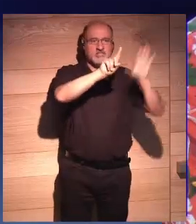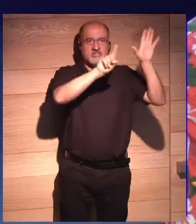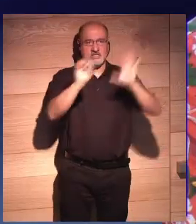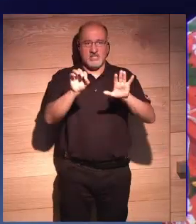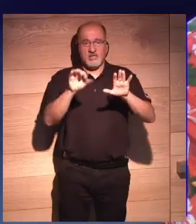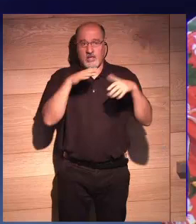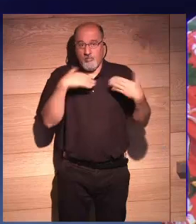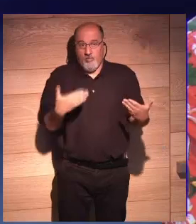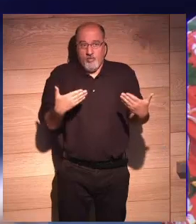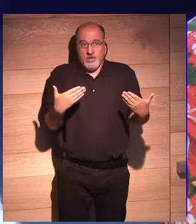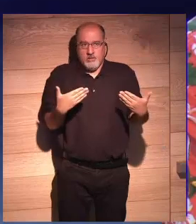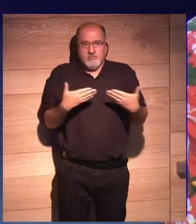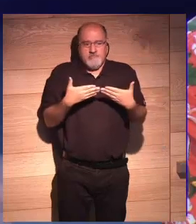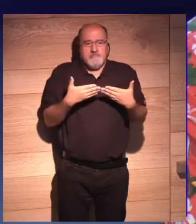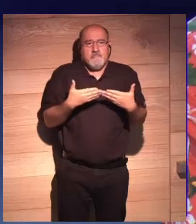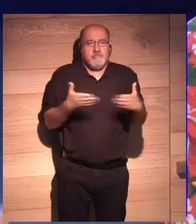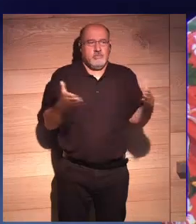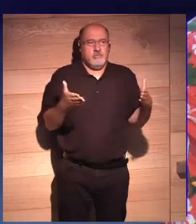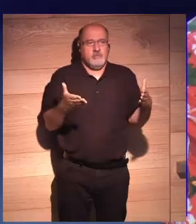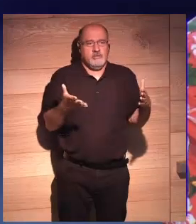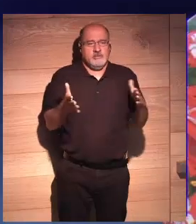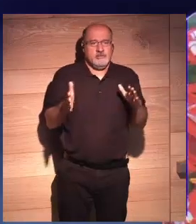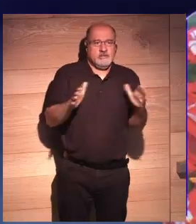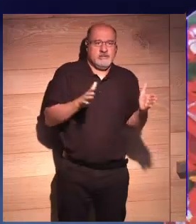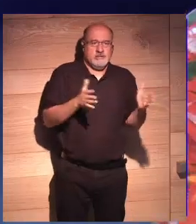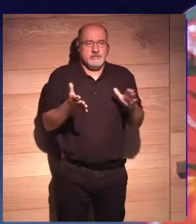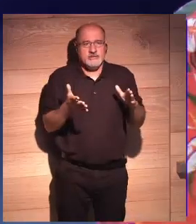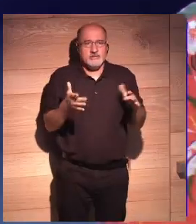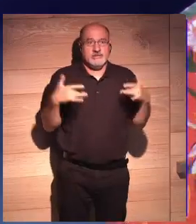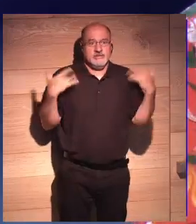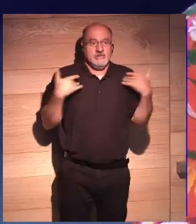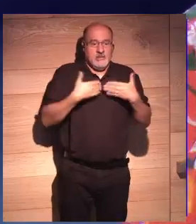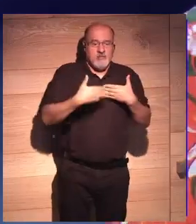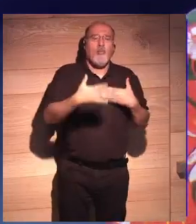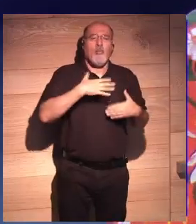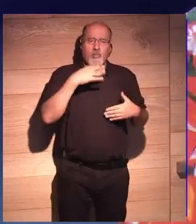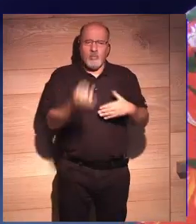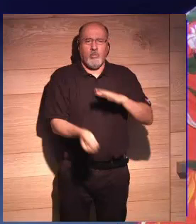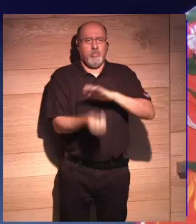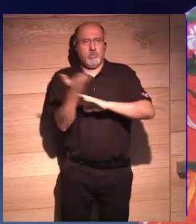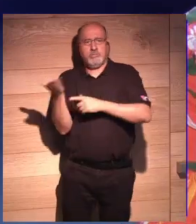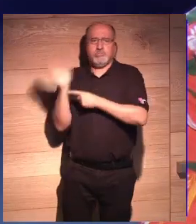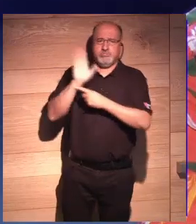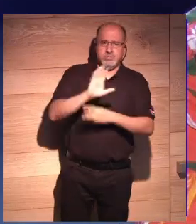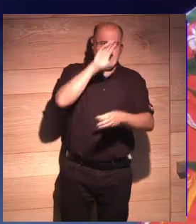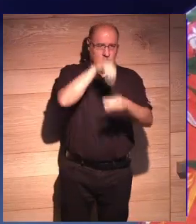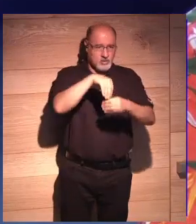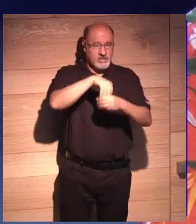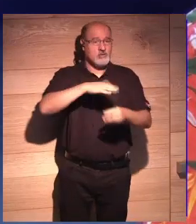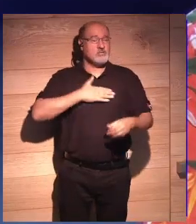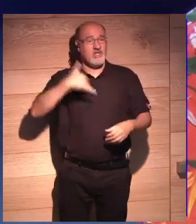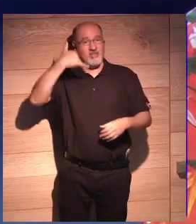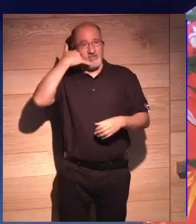proposal, and now we see that it's a little bit under development, but we will be able